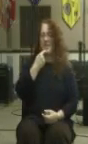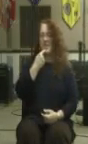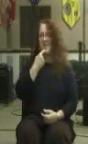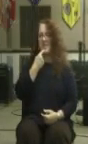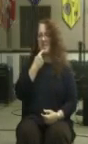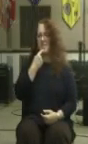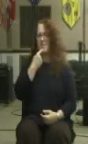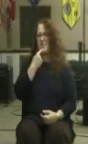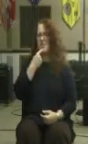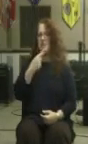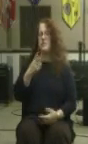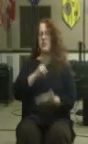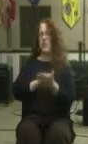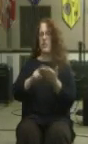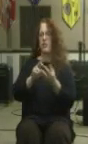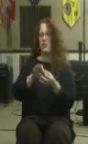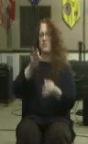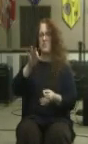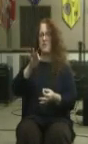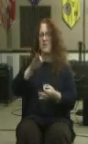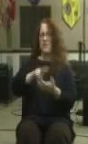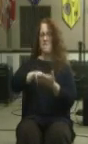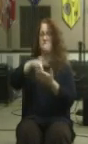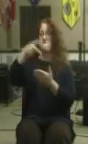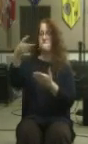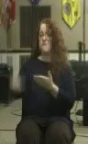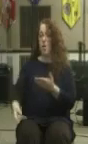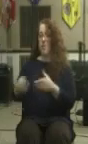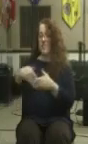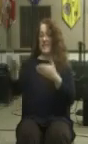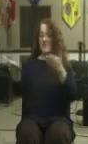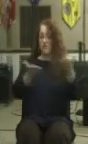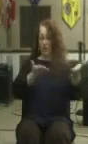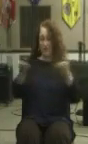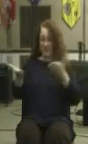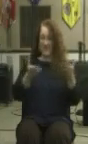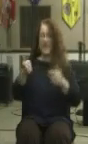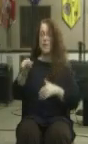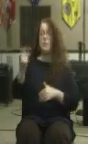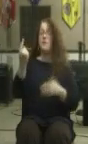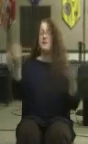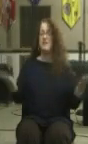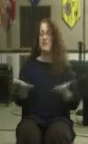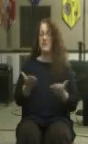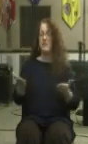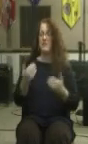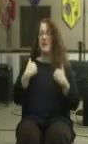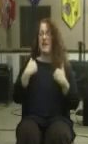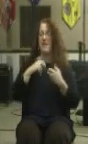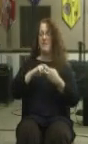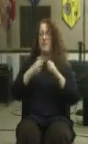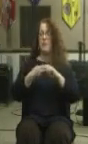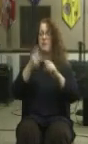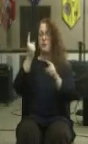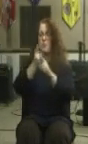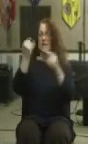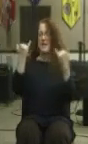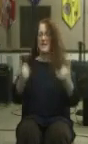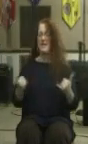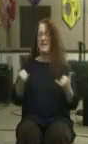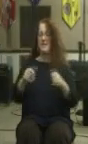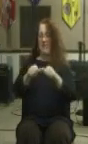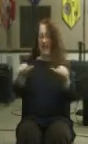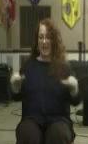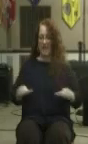say. And we saw the Holy Spirit fall in that service. And I said, anyone in here who has